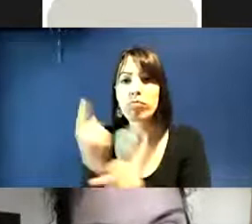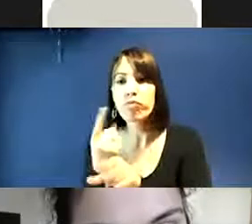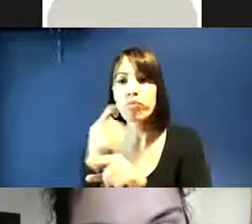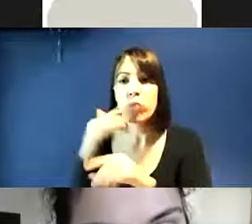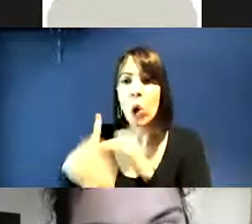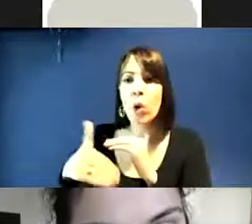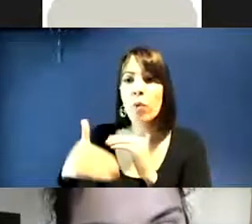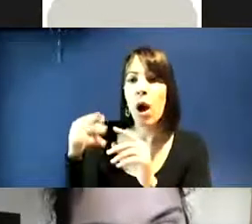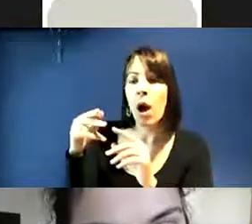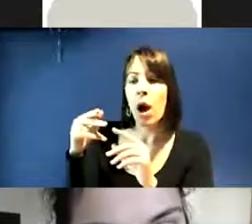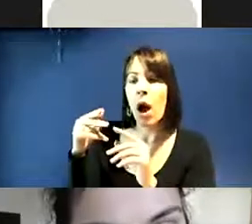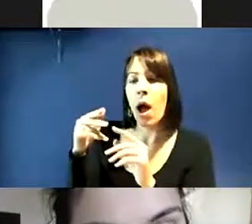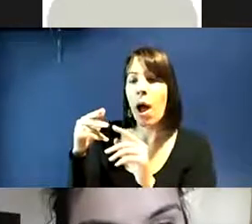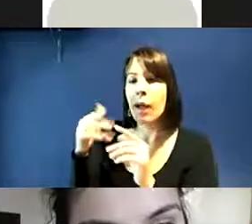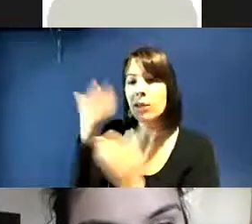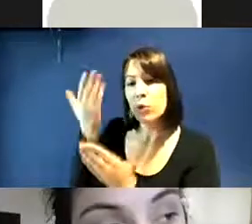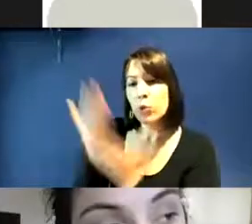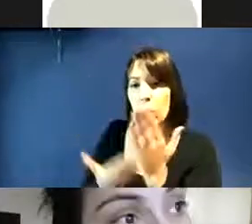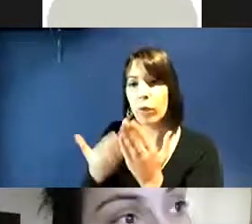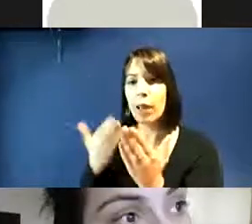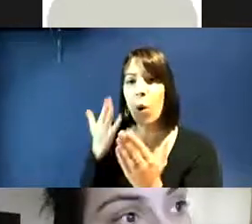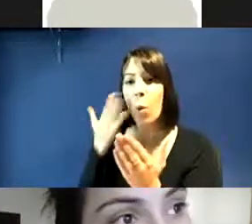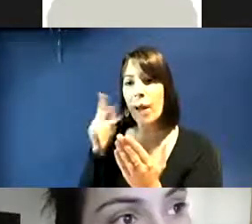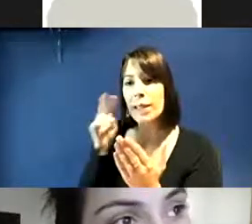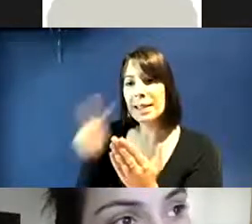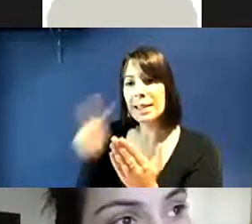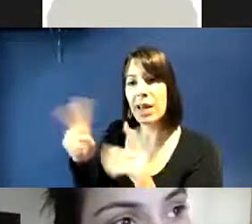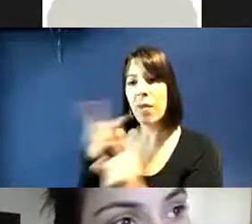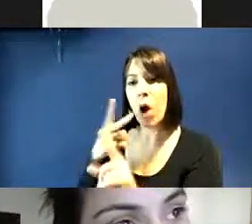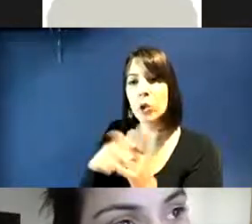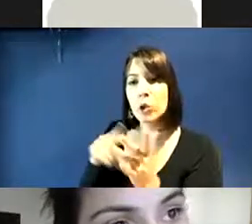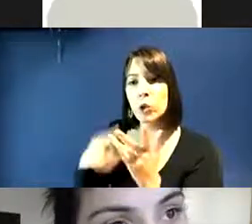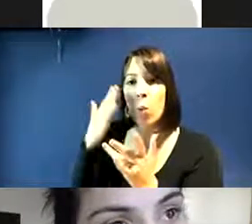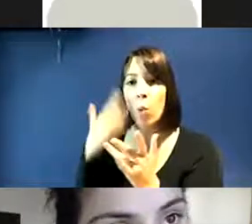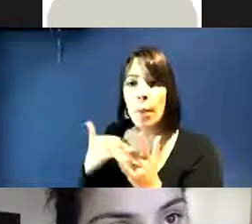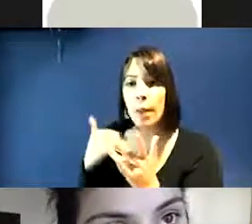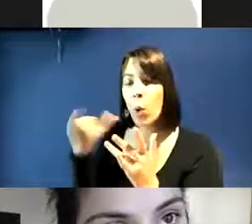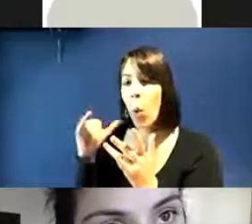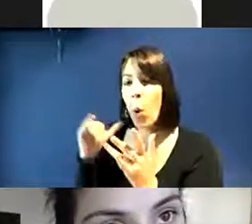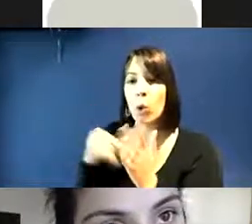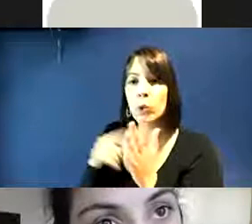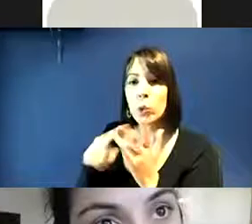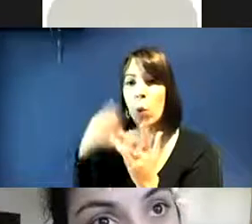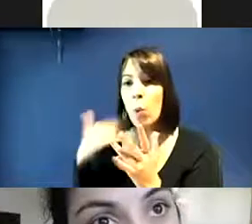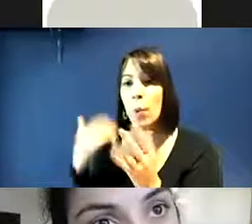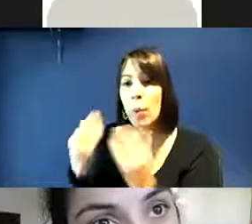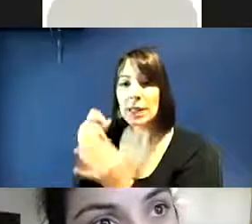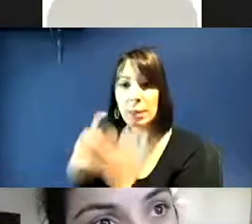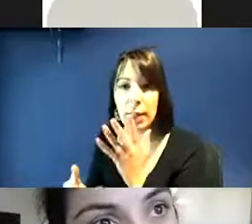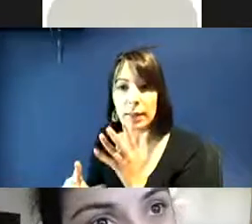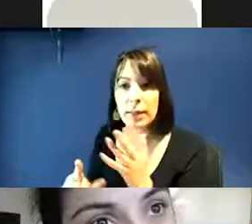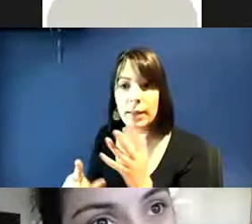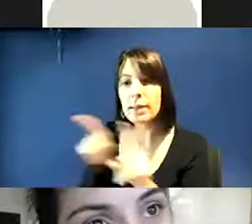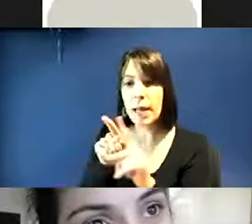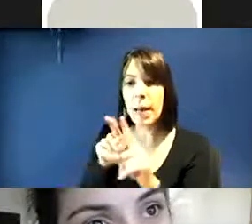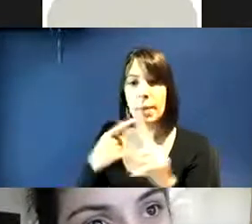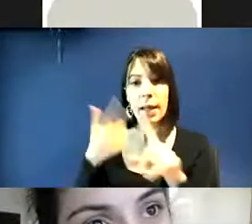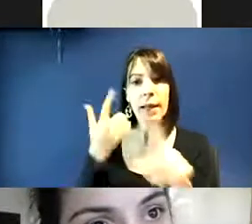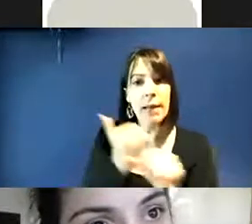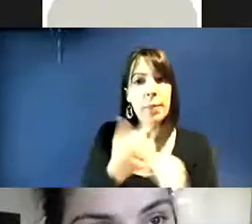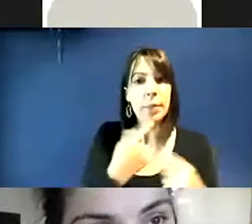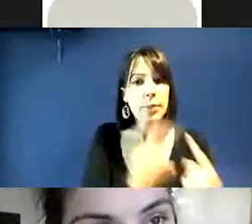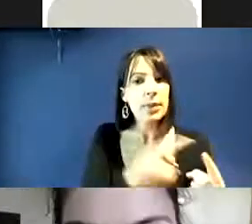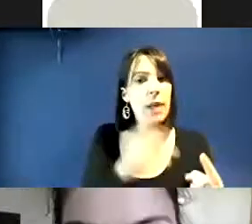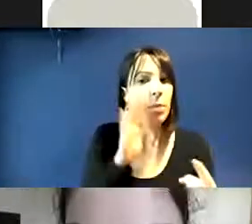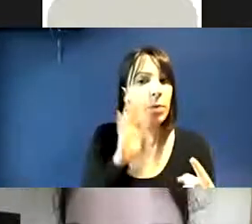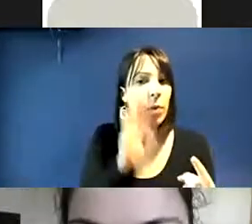a woman or a woman with disability, like the examples that Leah mentioned in her opening speech. So I'm going to pass over now to